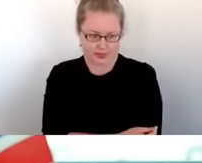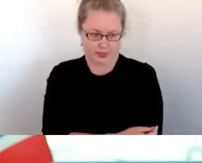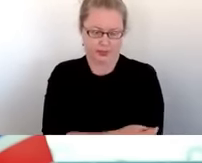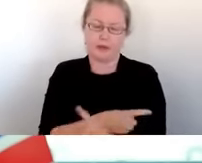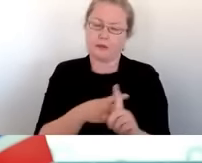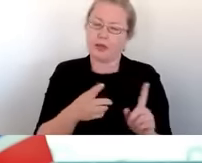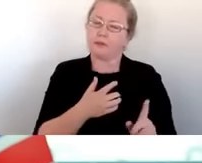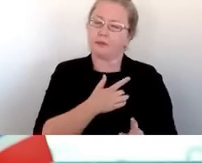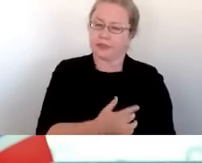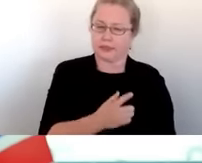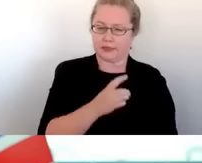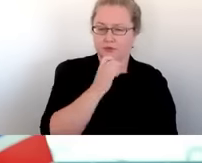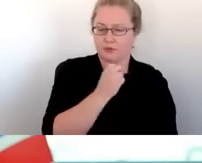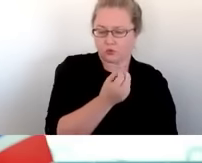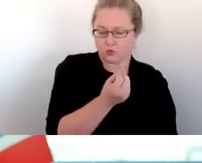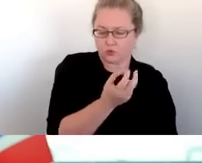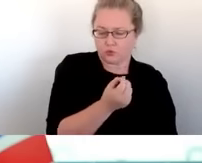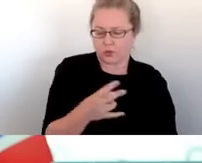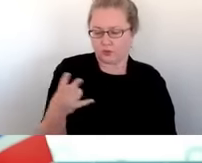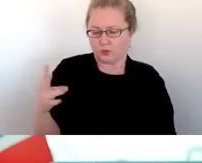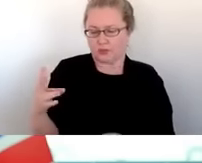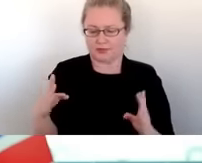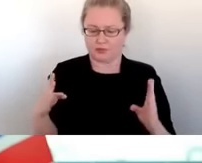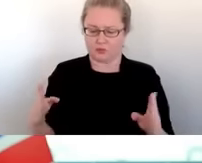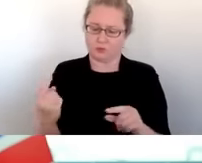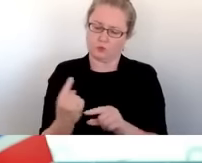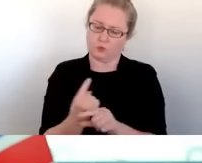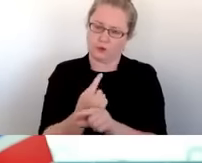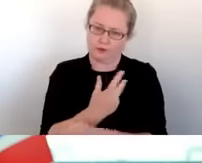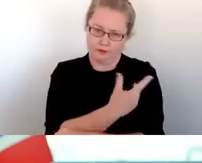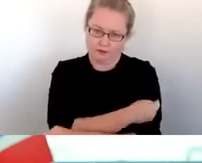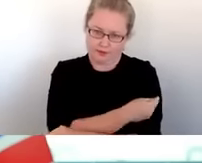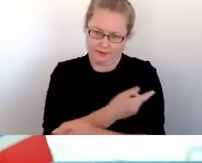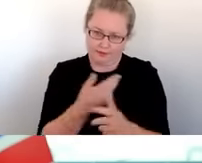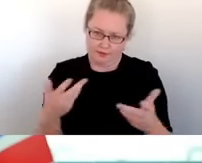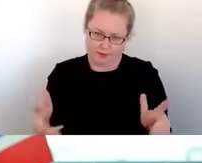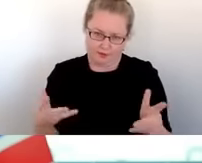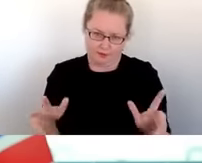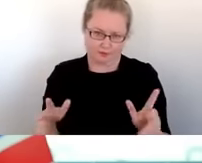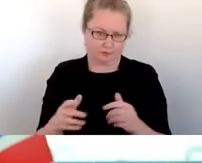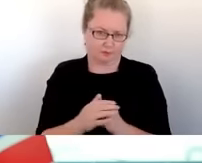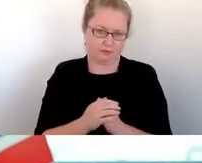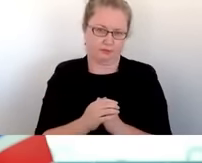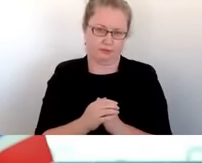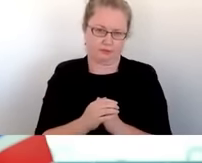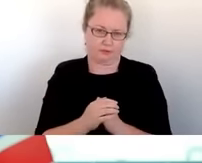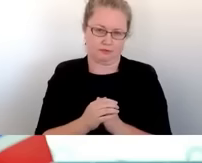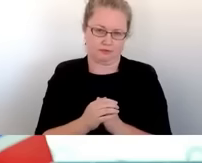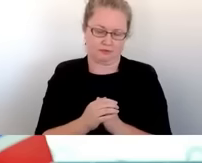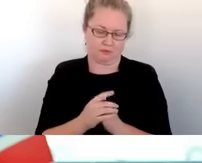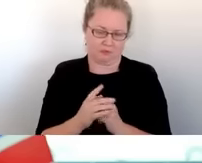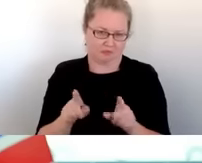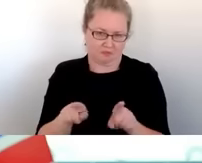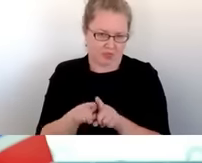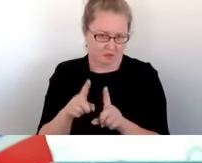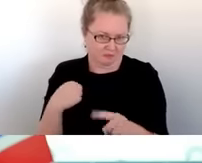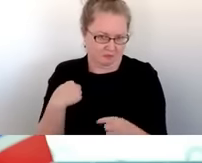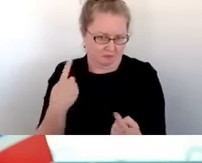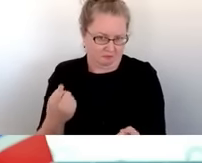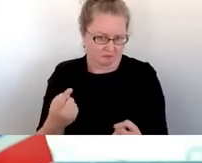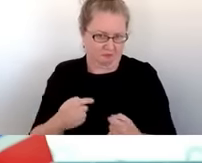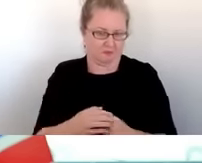rest of youth, we will offer them a fall booster using the regular vaccine that has been used to immunize them, to